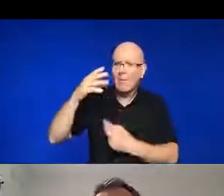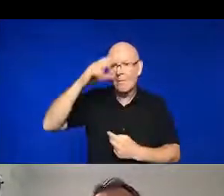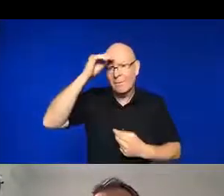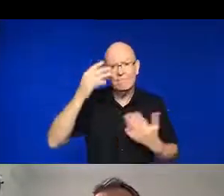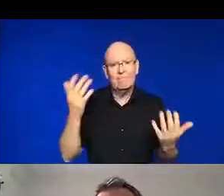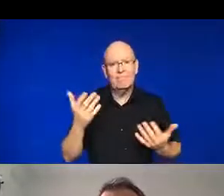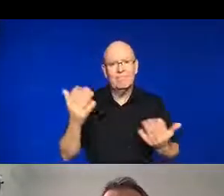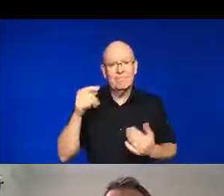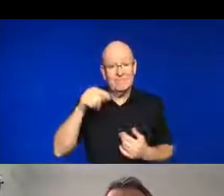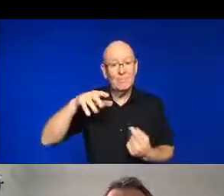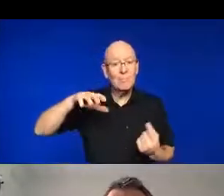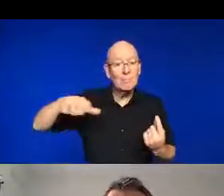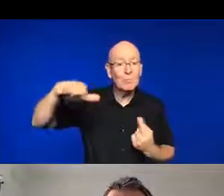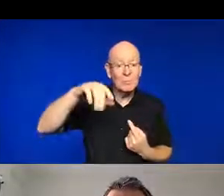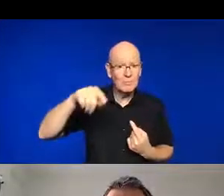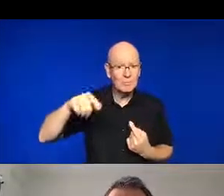that have